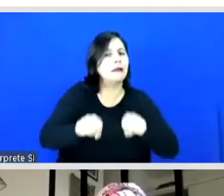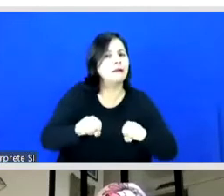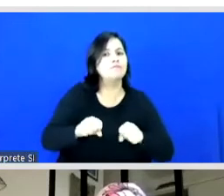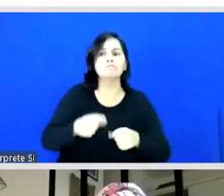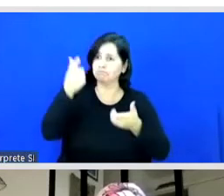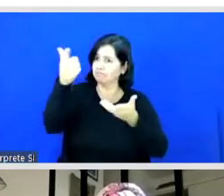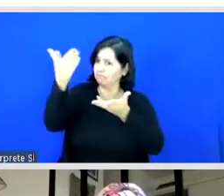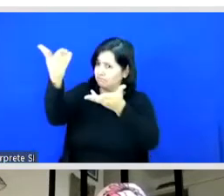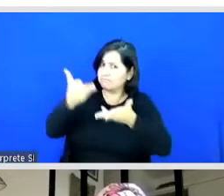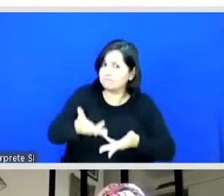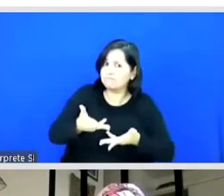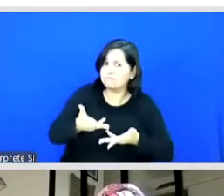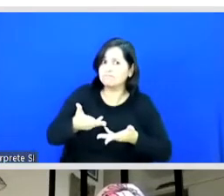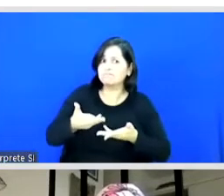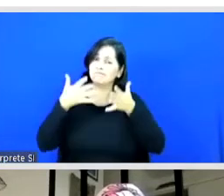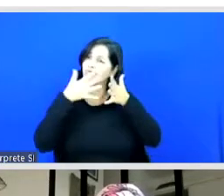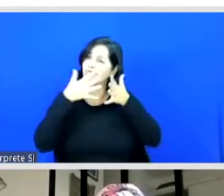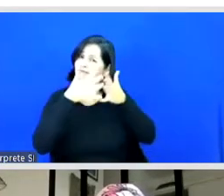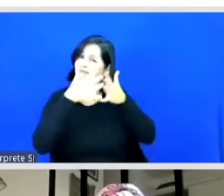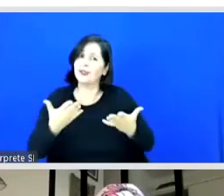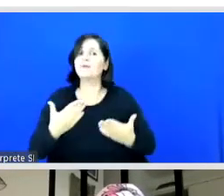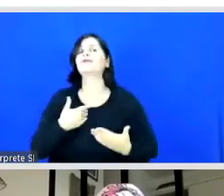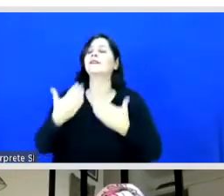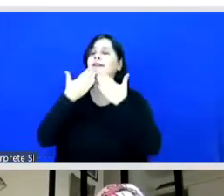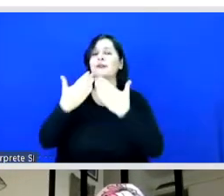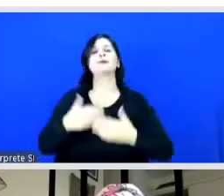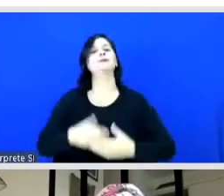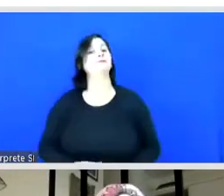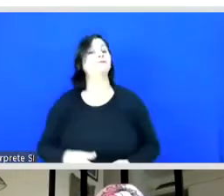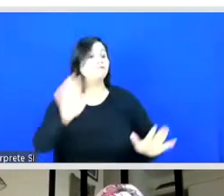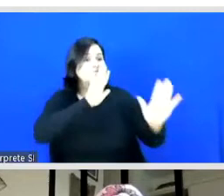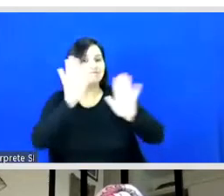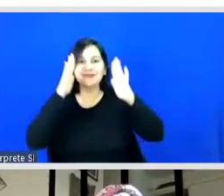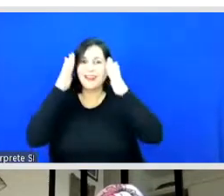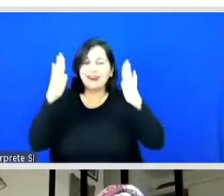part in this really impressive panel and to do it as feminists. We need to